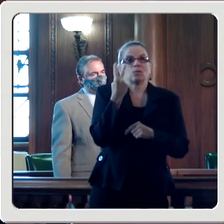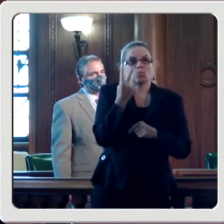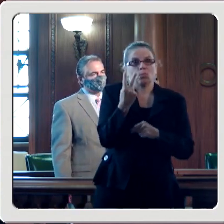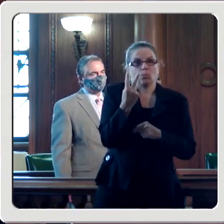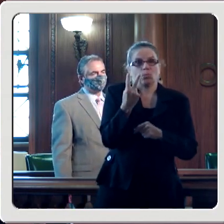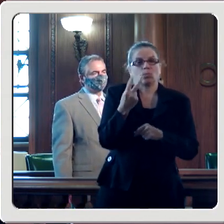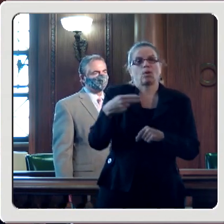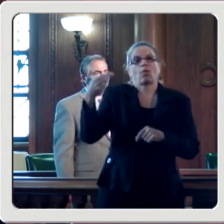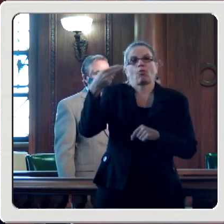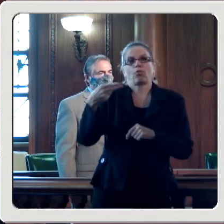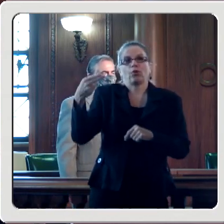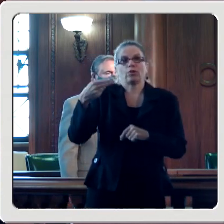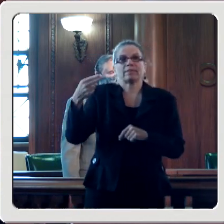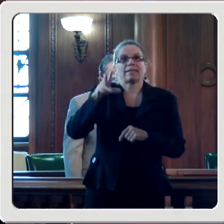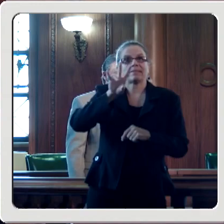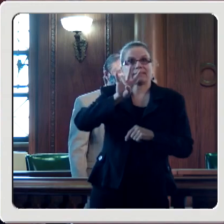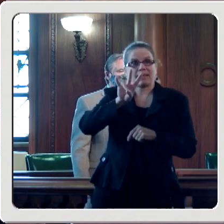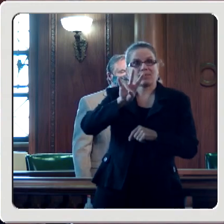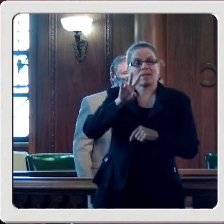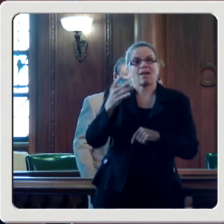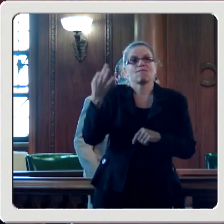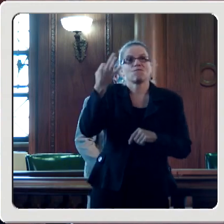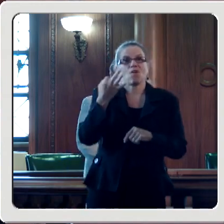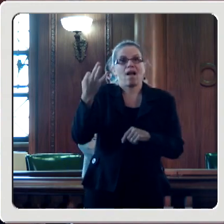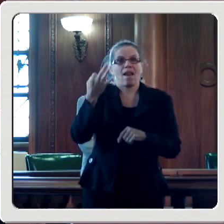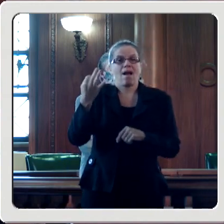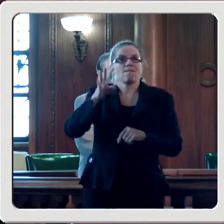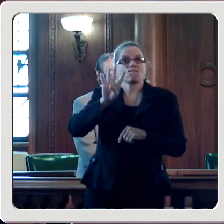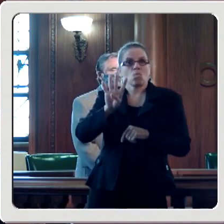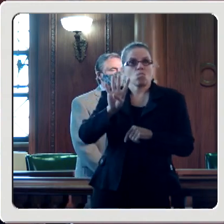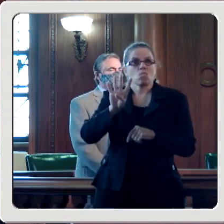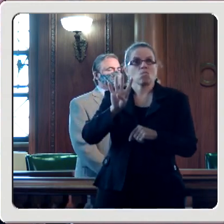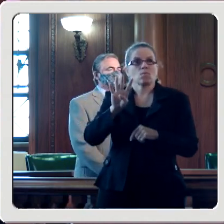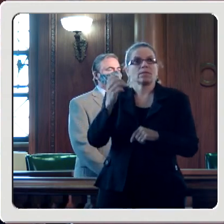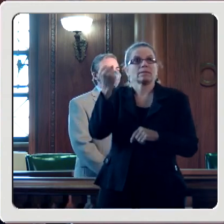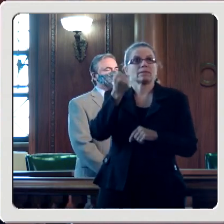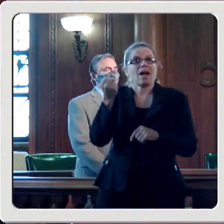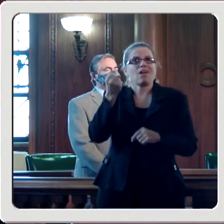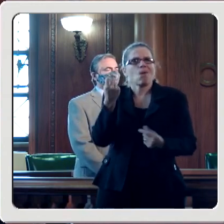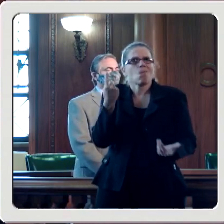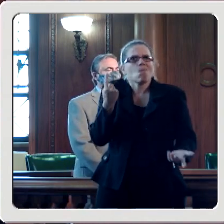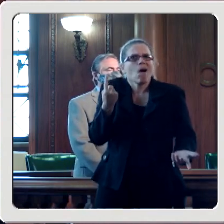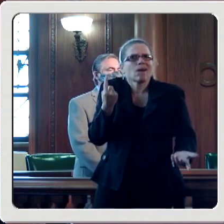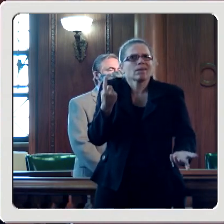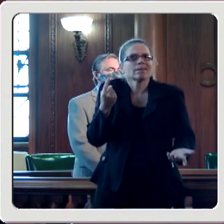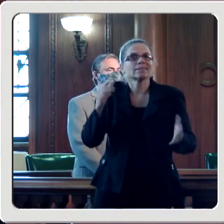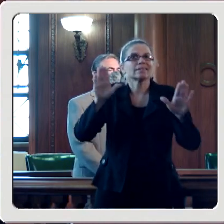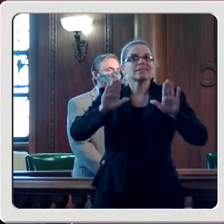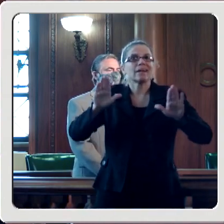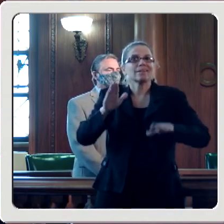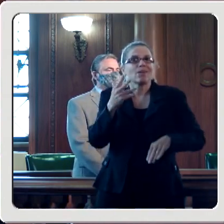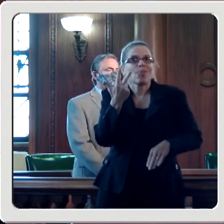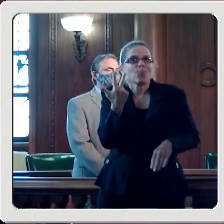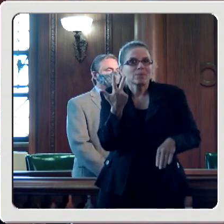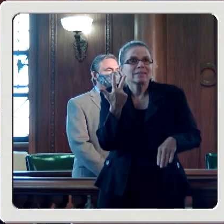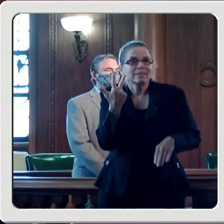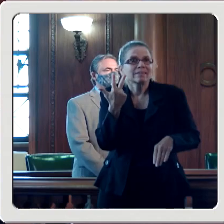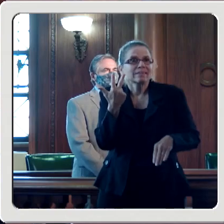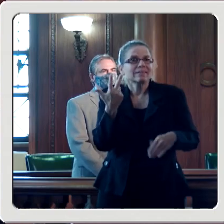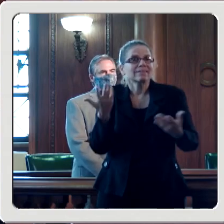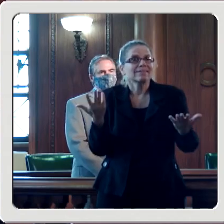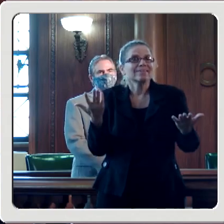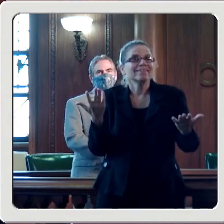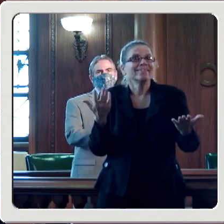Friday 4, Saturday 1, and Sunday 3. So if I could give let me give